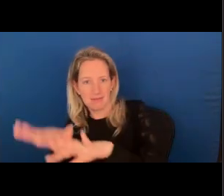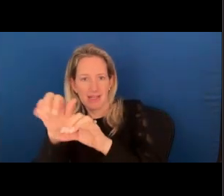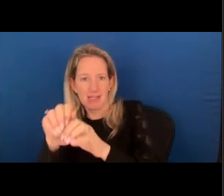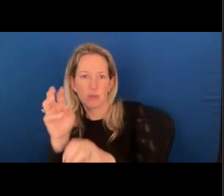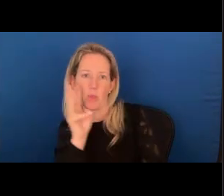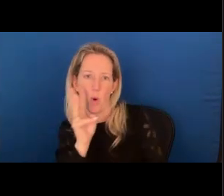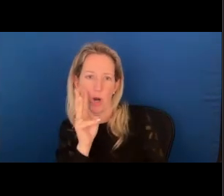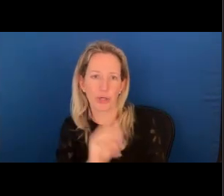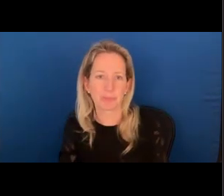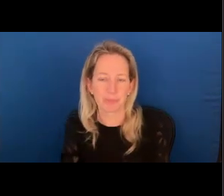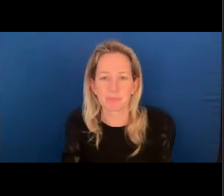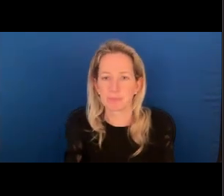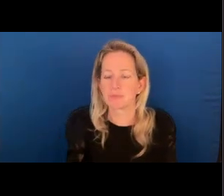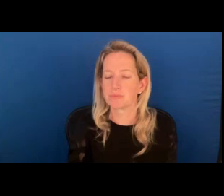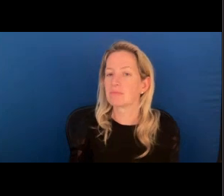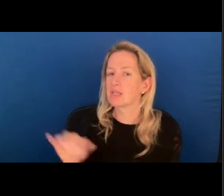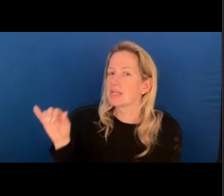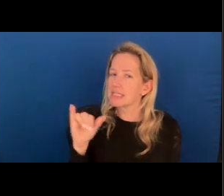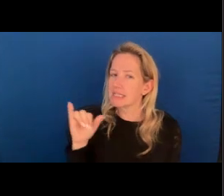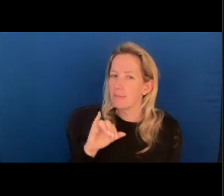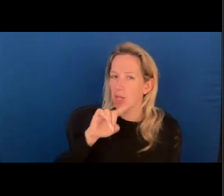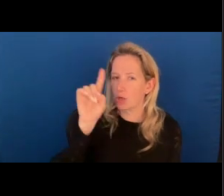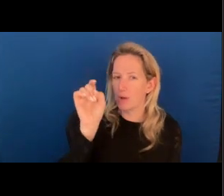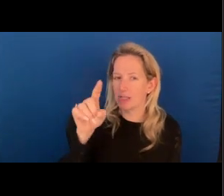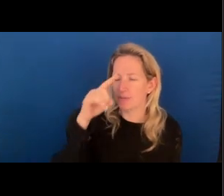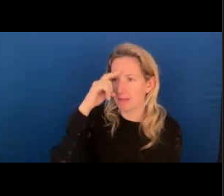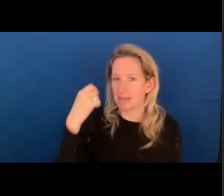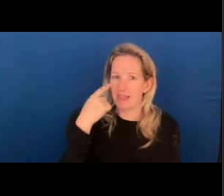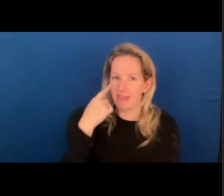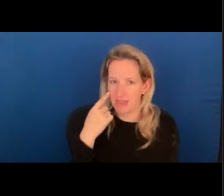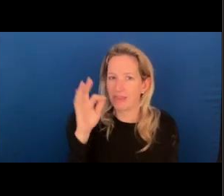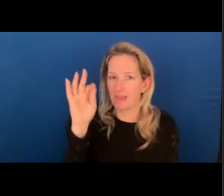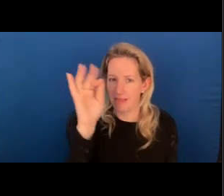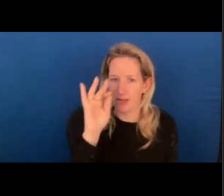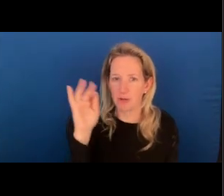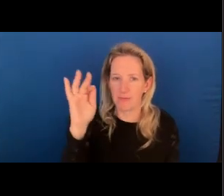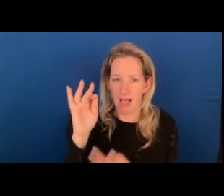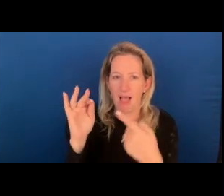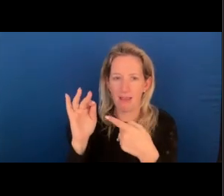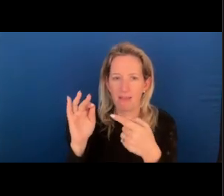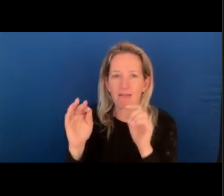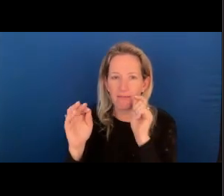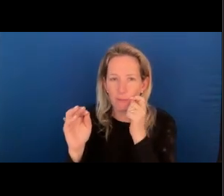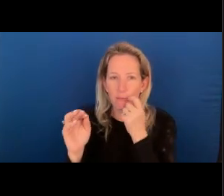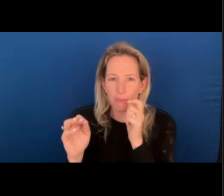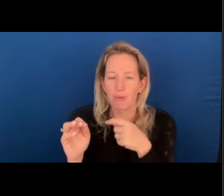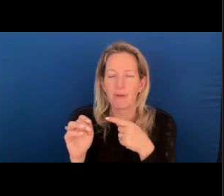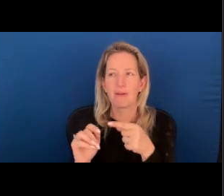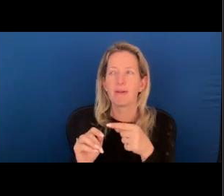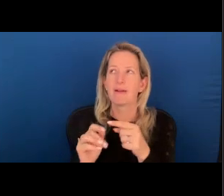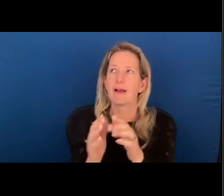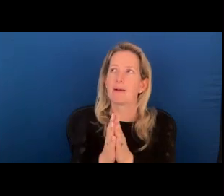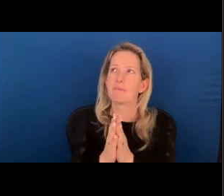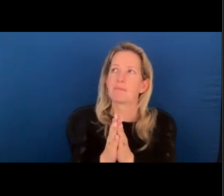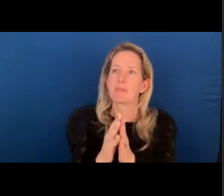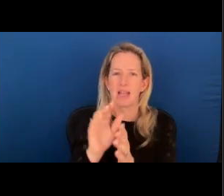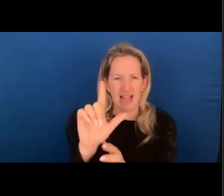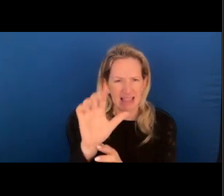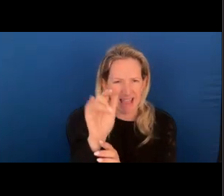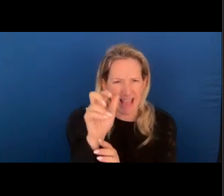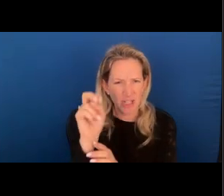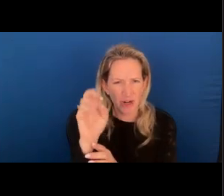I had a similar question because I think the lanternfly aspect is really cool. Do lanternflies eat